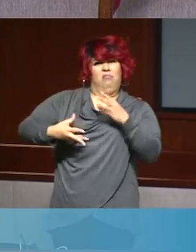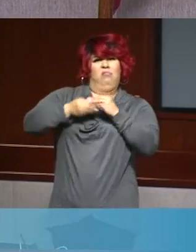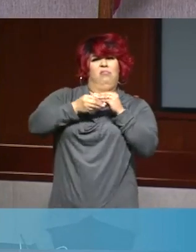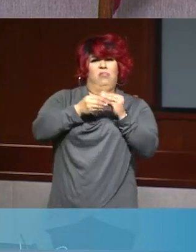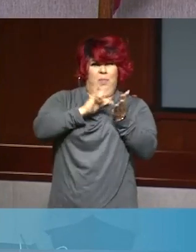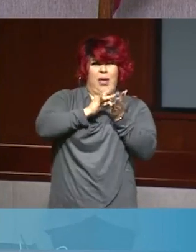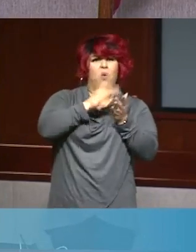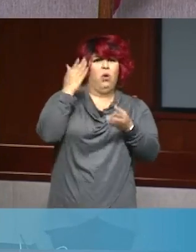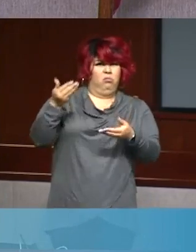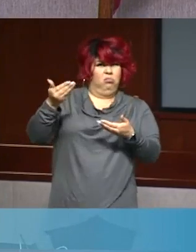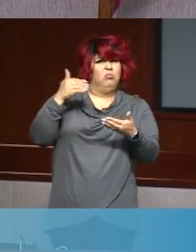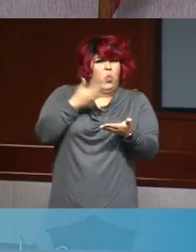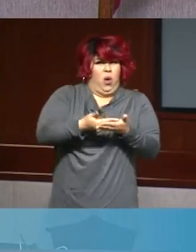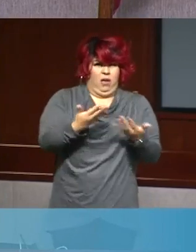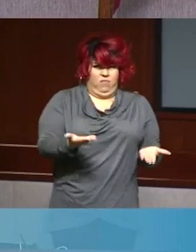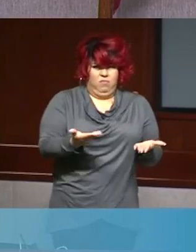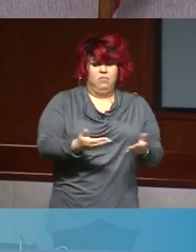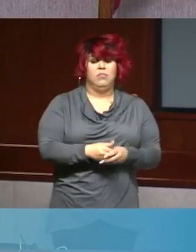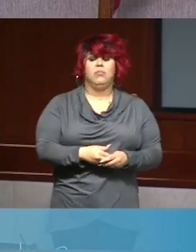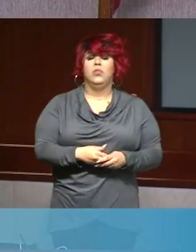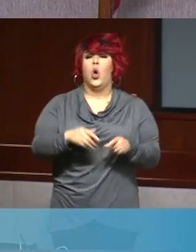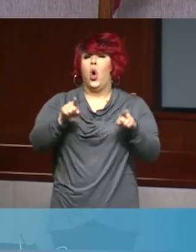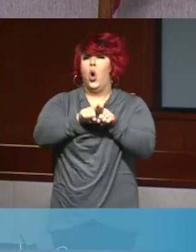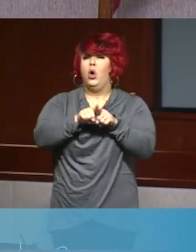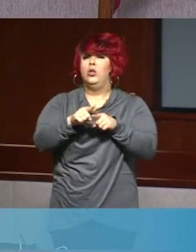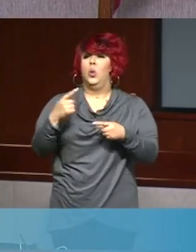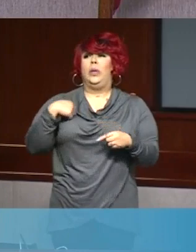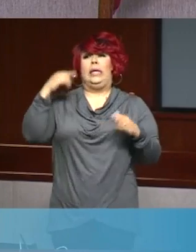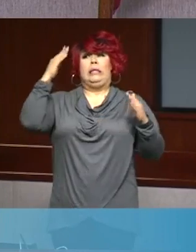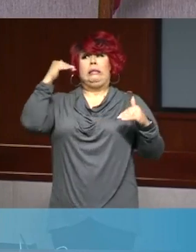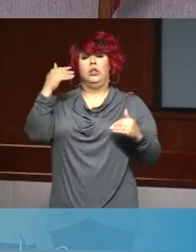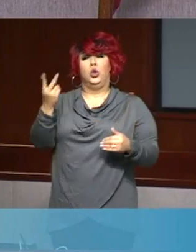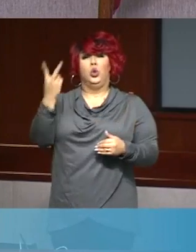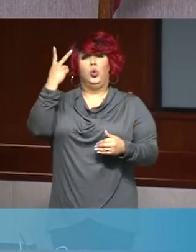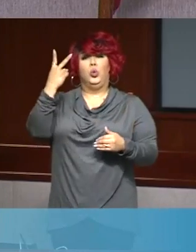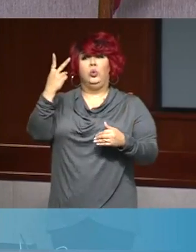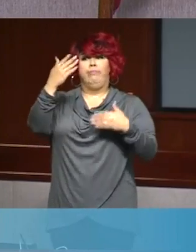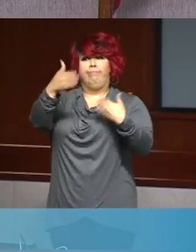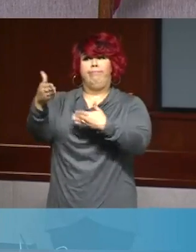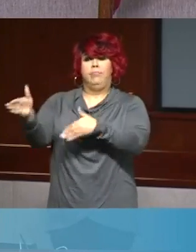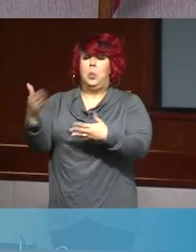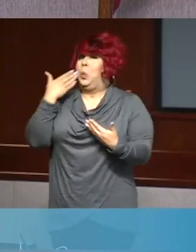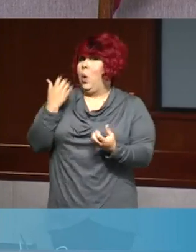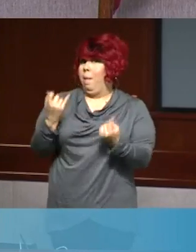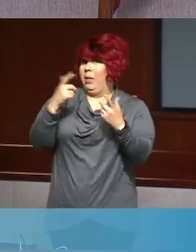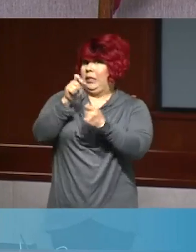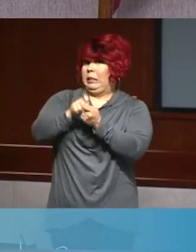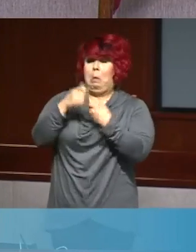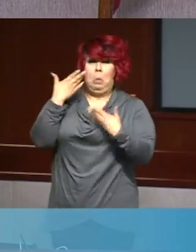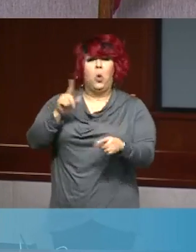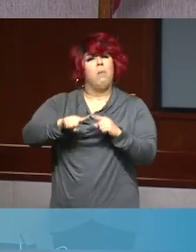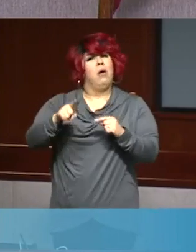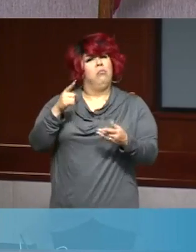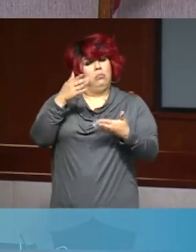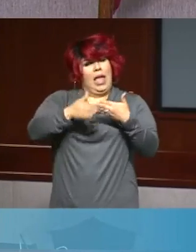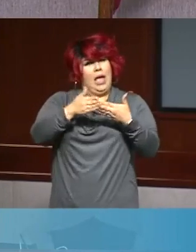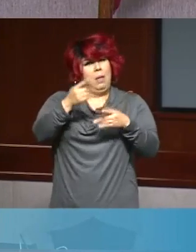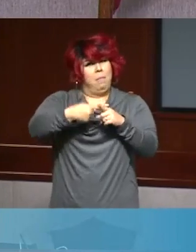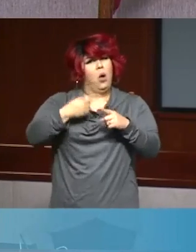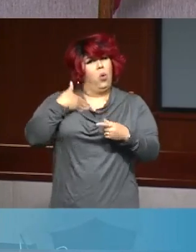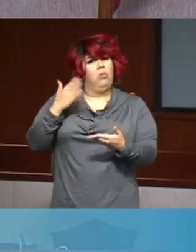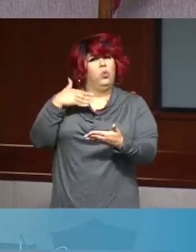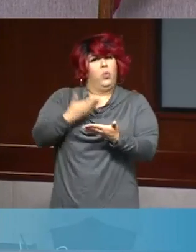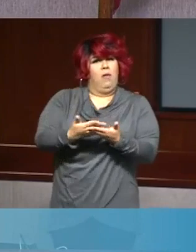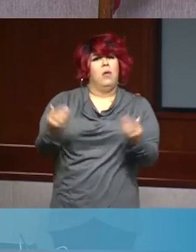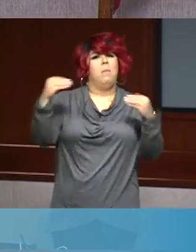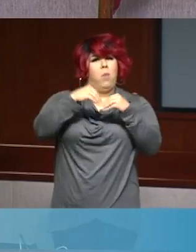week. We also anticipate 2 additional shipments of unknown quantities throughout the end of this month. With